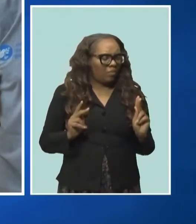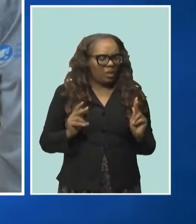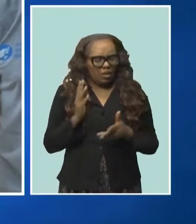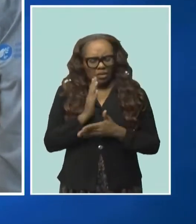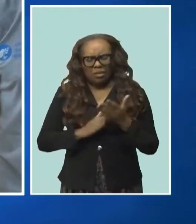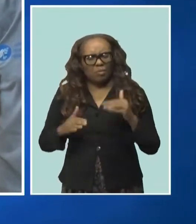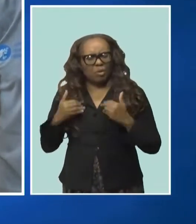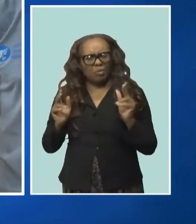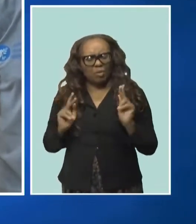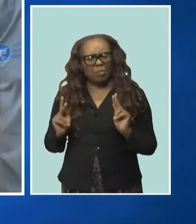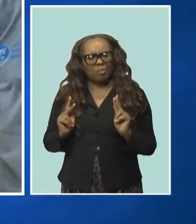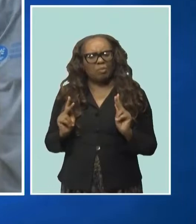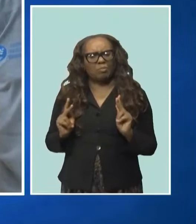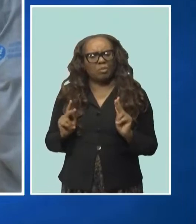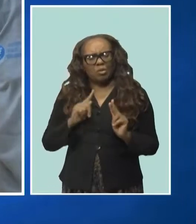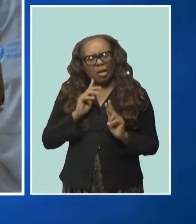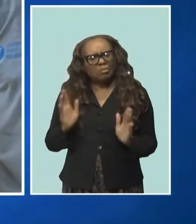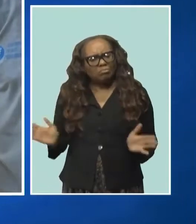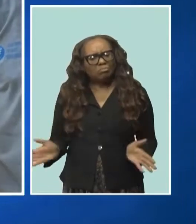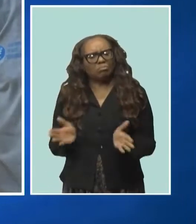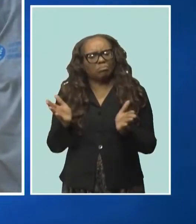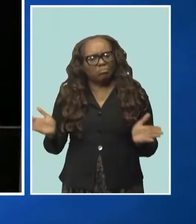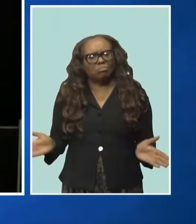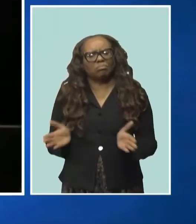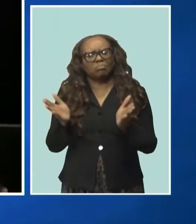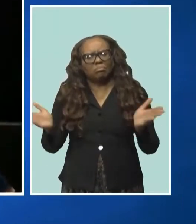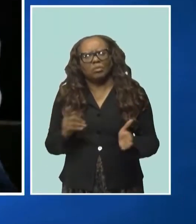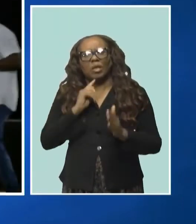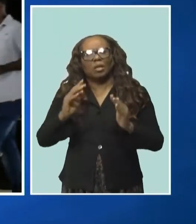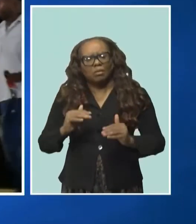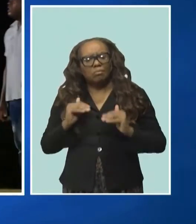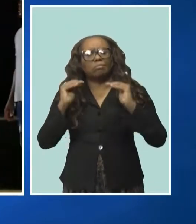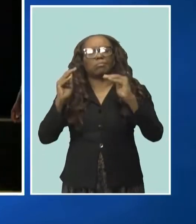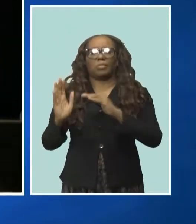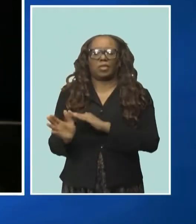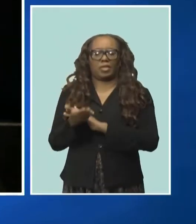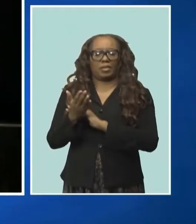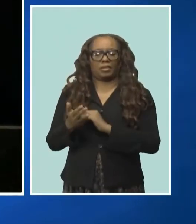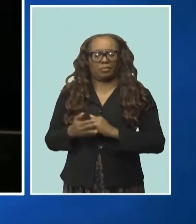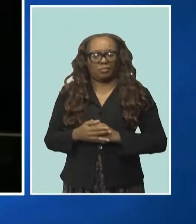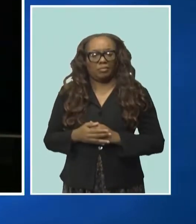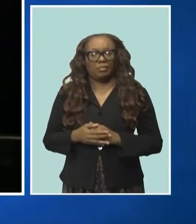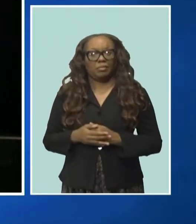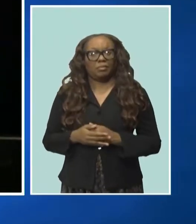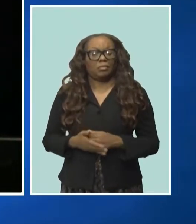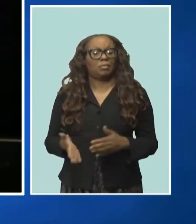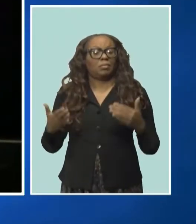coming, to help them to reach the pinnacle of cricket. He told those gathered that they too have a